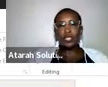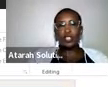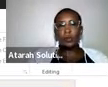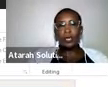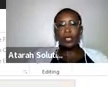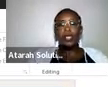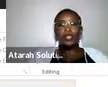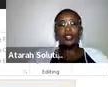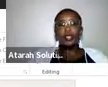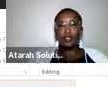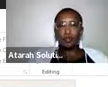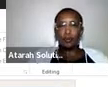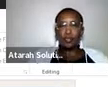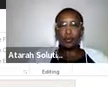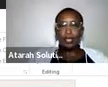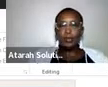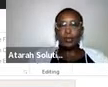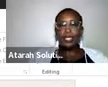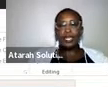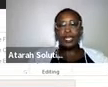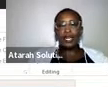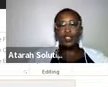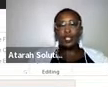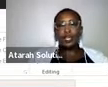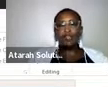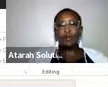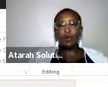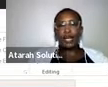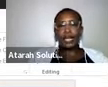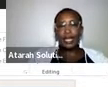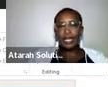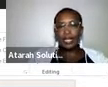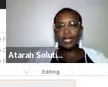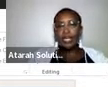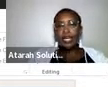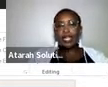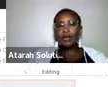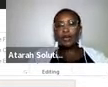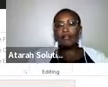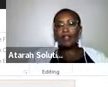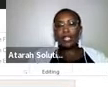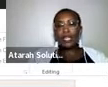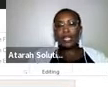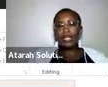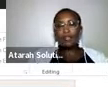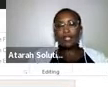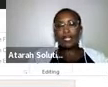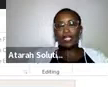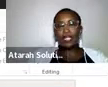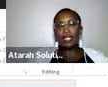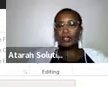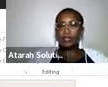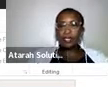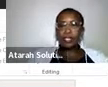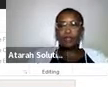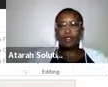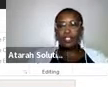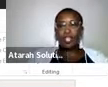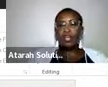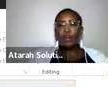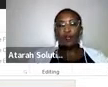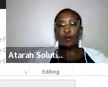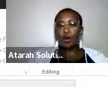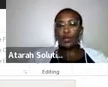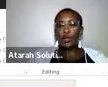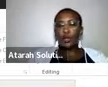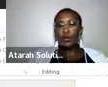your CHRP, Institute of Pension Management, they actually have online classes. And then we have Fina Gardens. Fina Gardens is a resort in